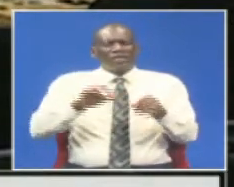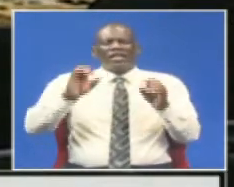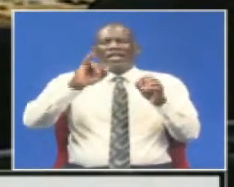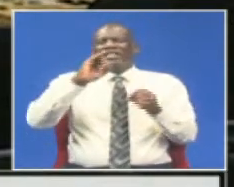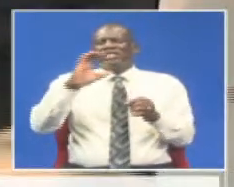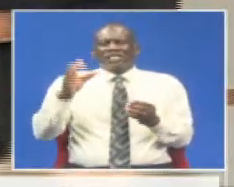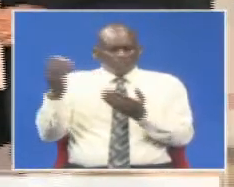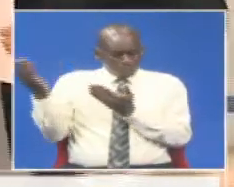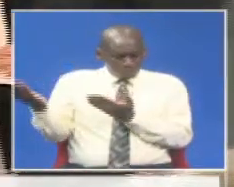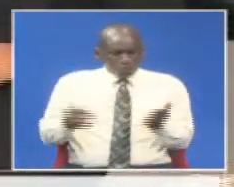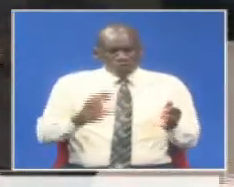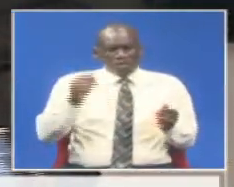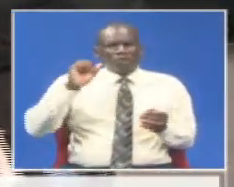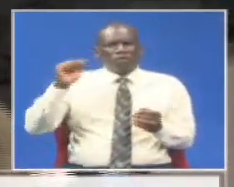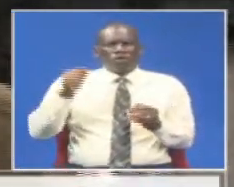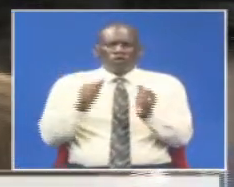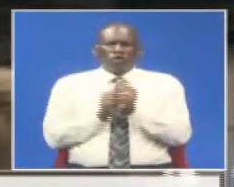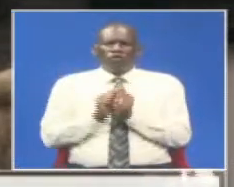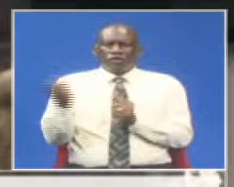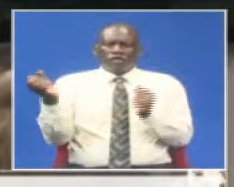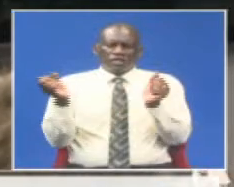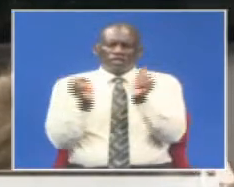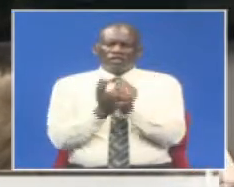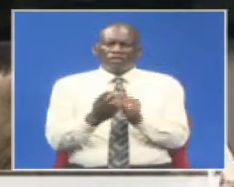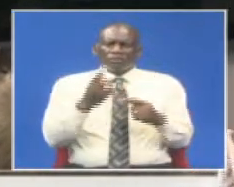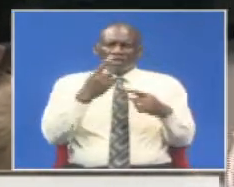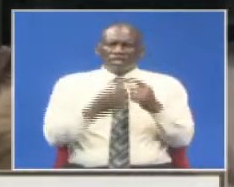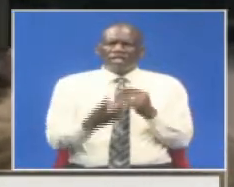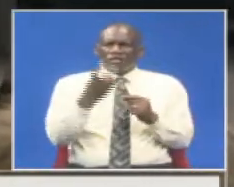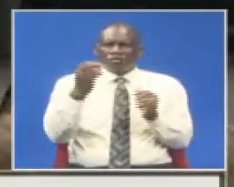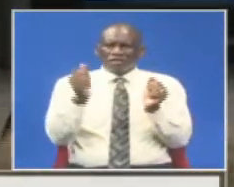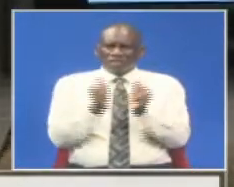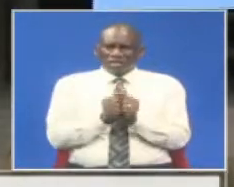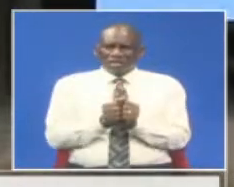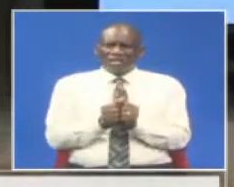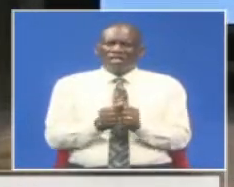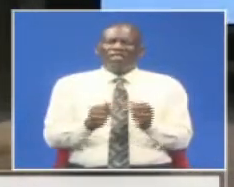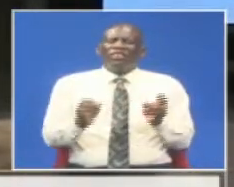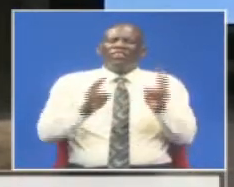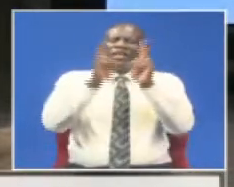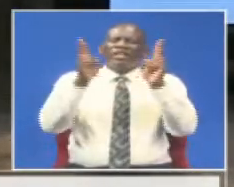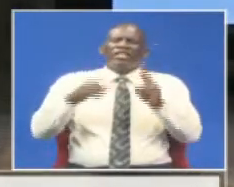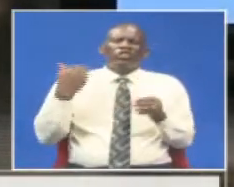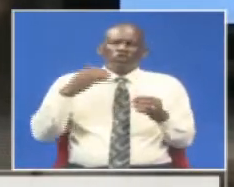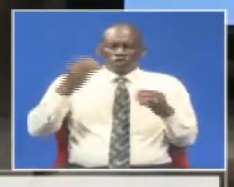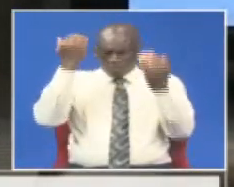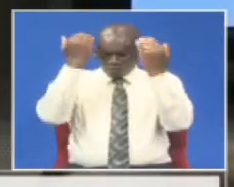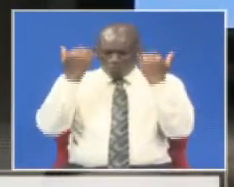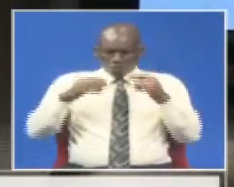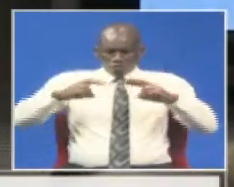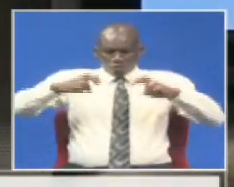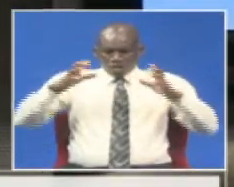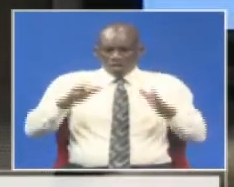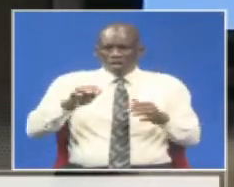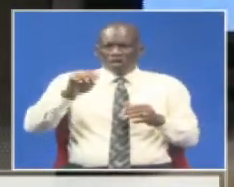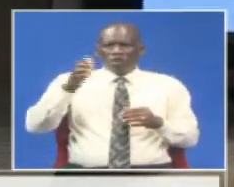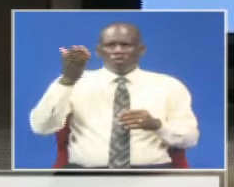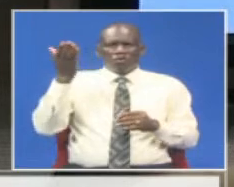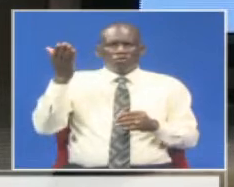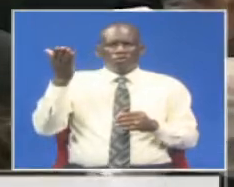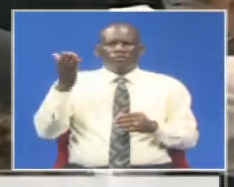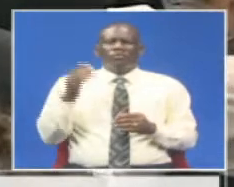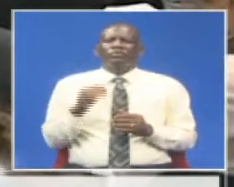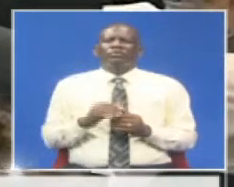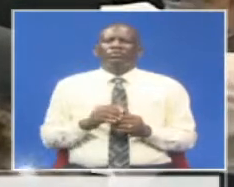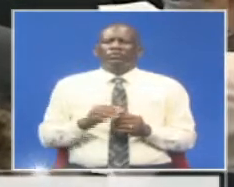Kenyan politics. On the 15th of December 2010, the then International Criminal Court prosecutor Luis Moreno